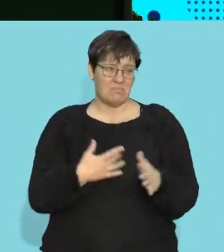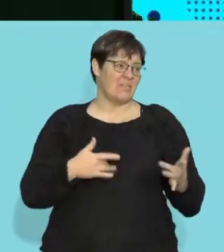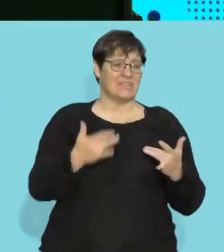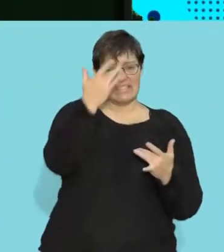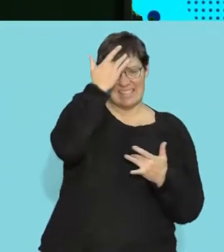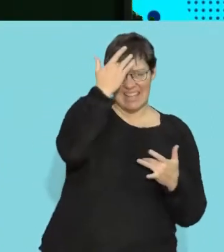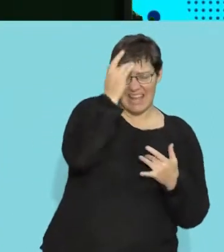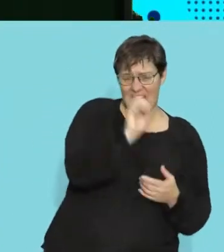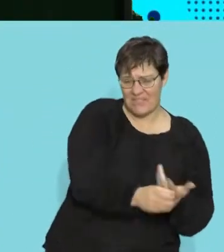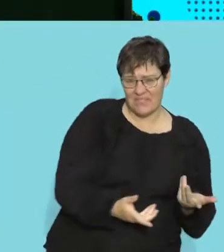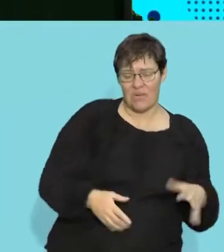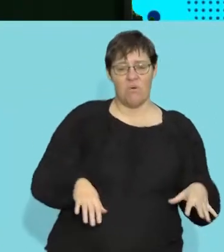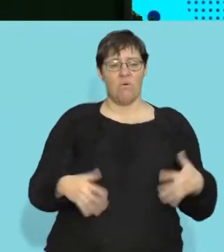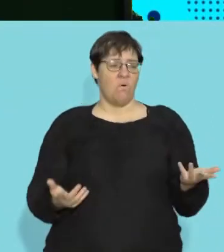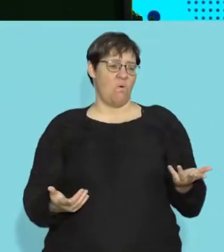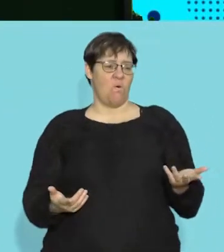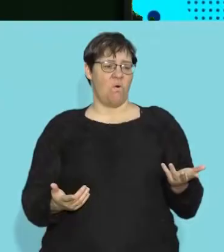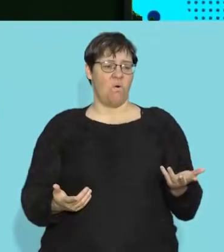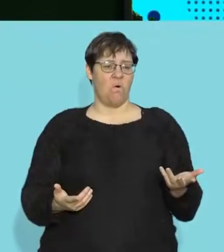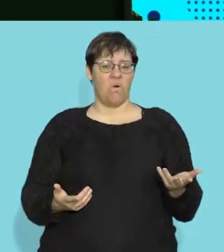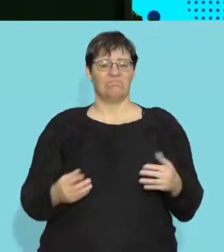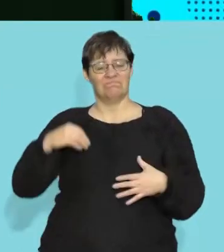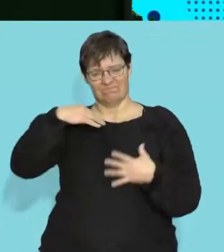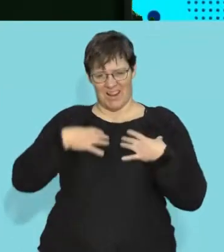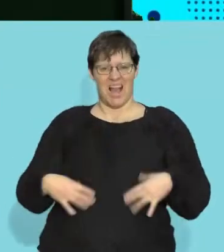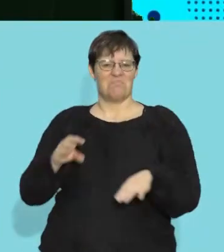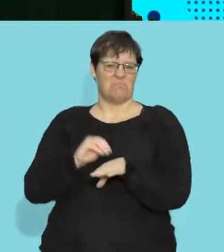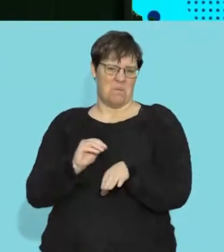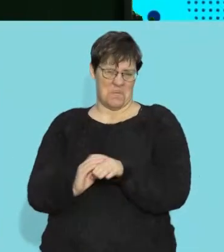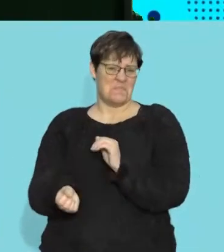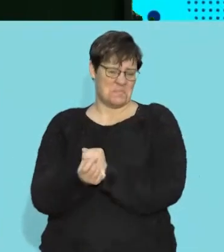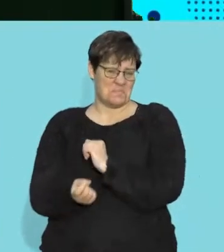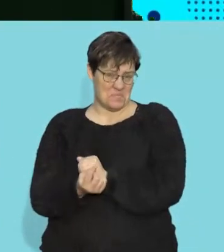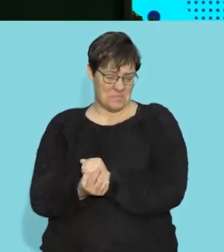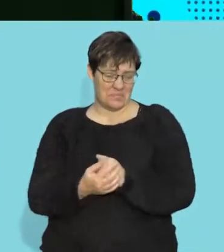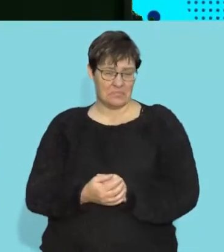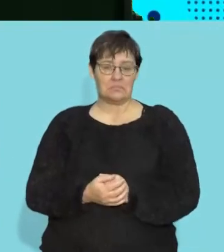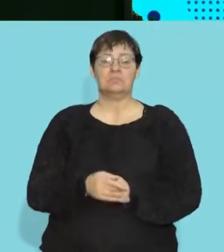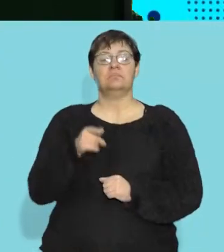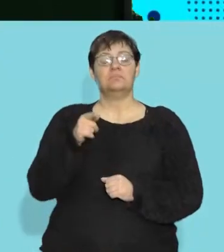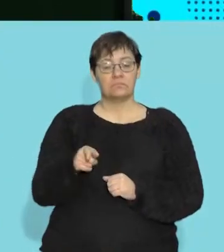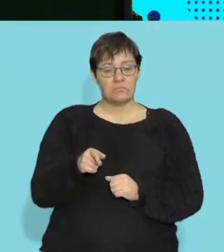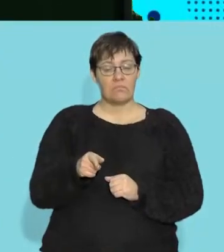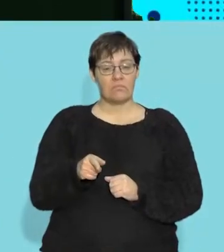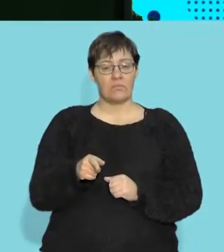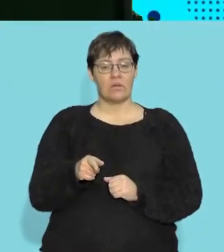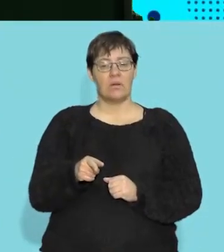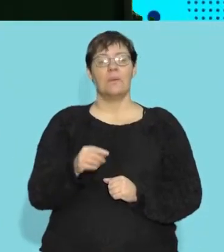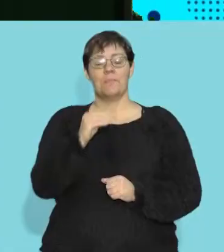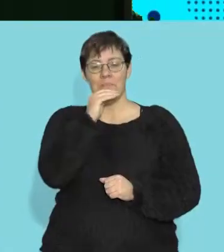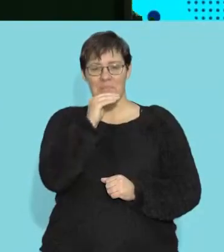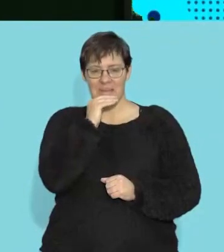have certain conditions. And remember, all of this is going to lead us to battle to breathe,